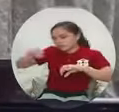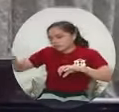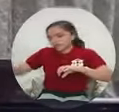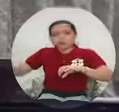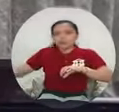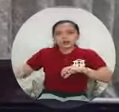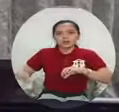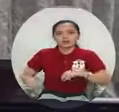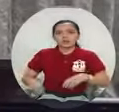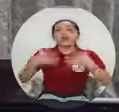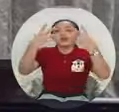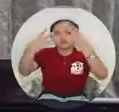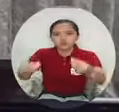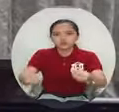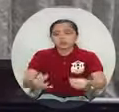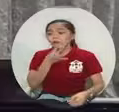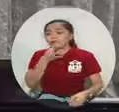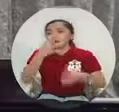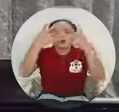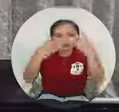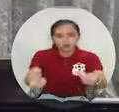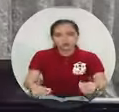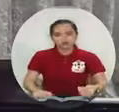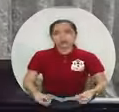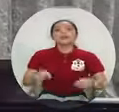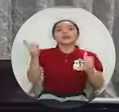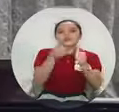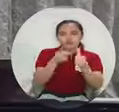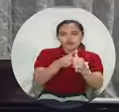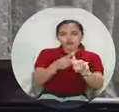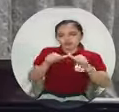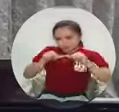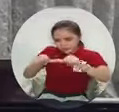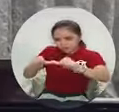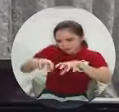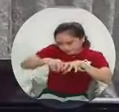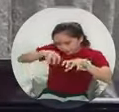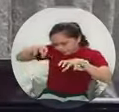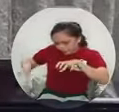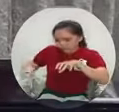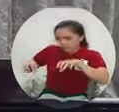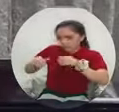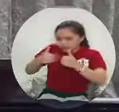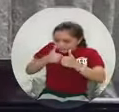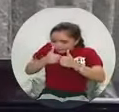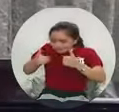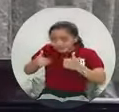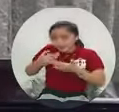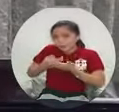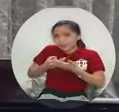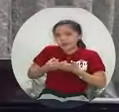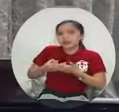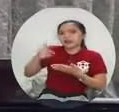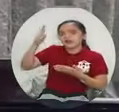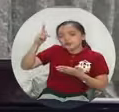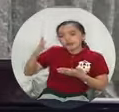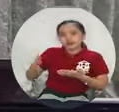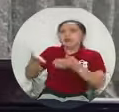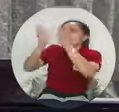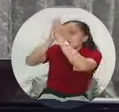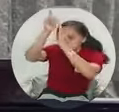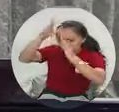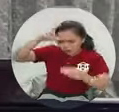matter what. No matter what. Prioritize. And the more you pray to really ask God's power to